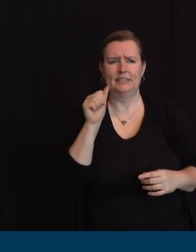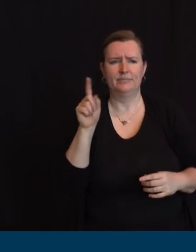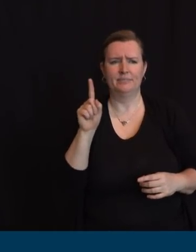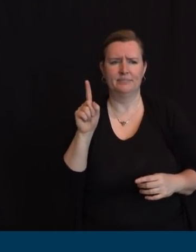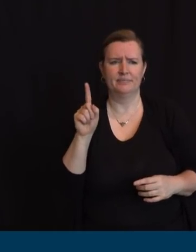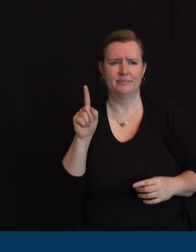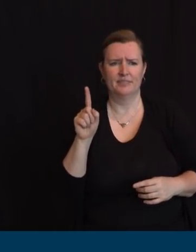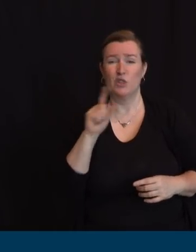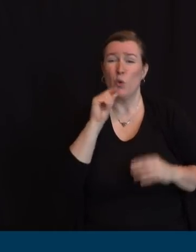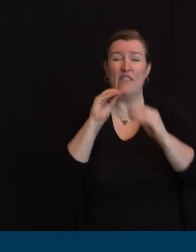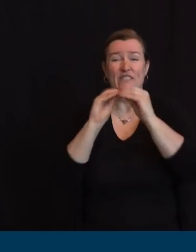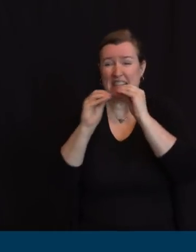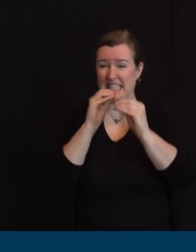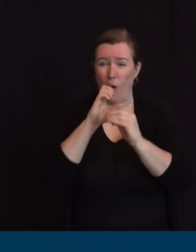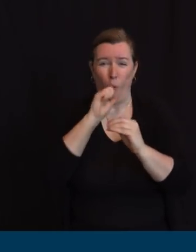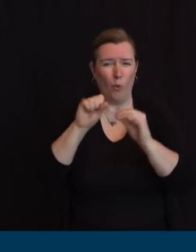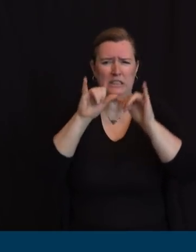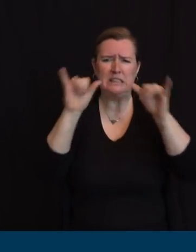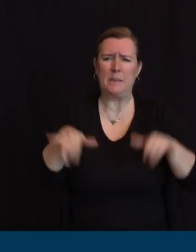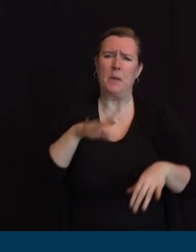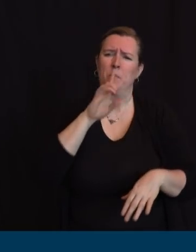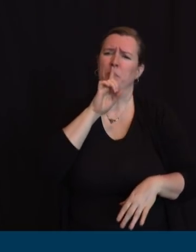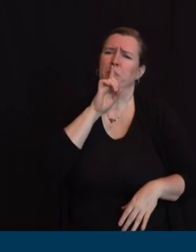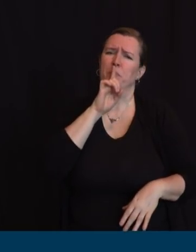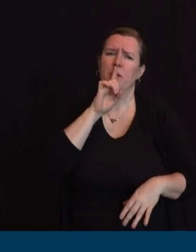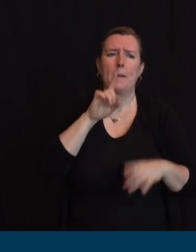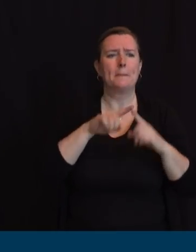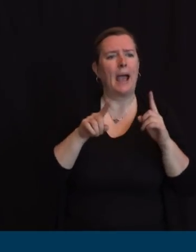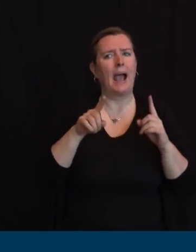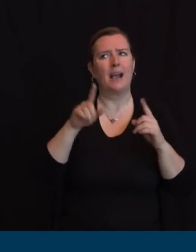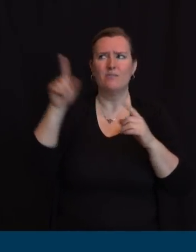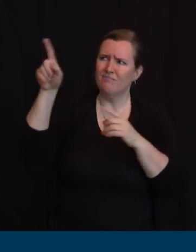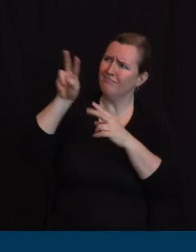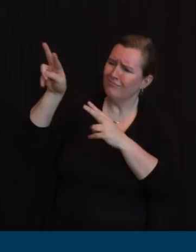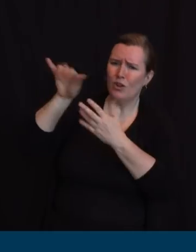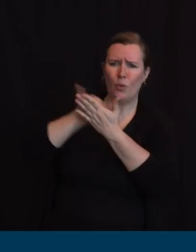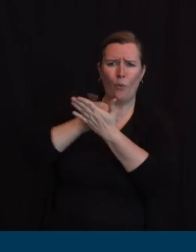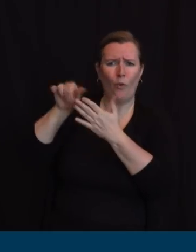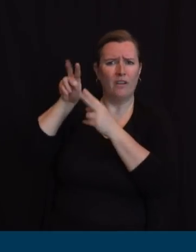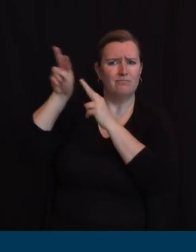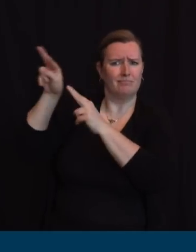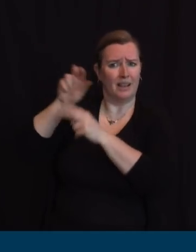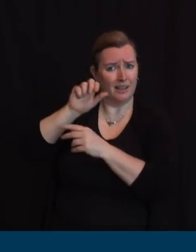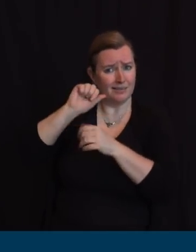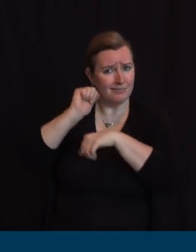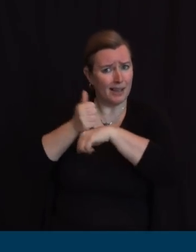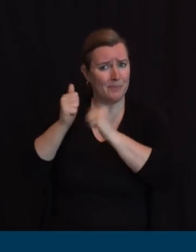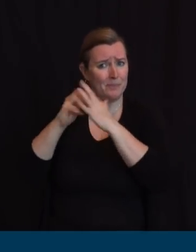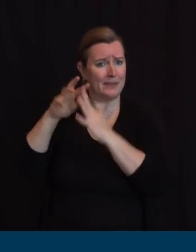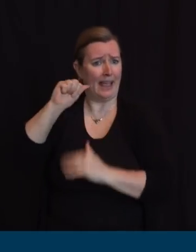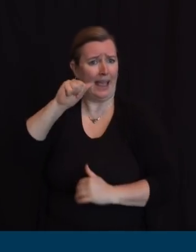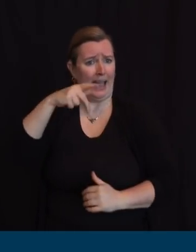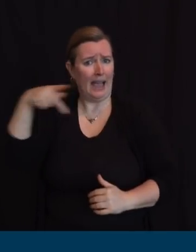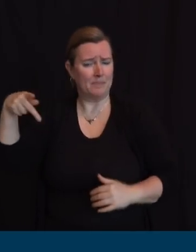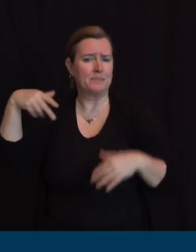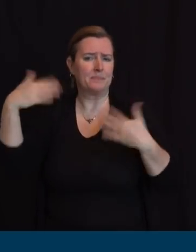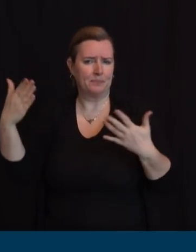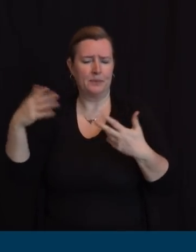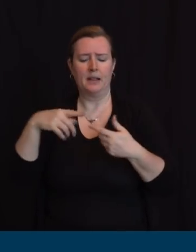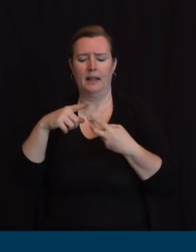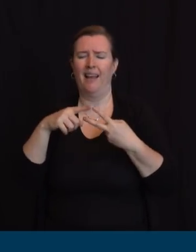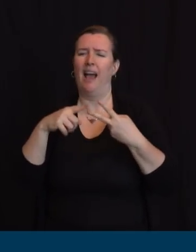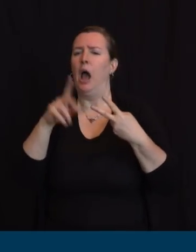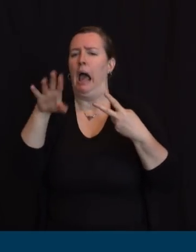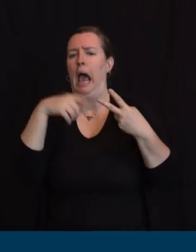they're doing in New York? Yep. And last one, Colonel, you had mentioned the cleaning of the N95 masks. Is this the